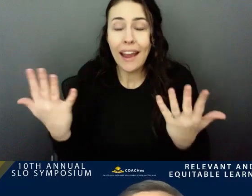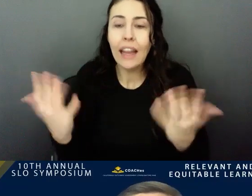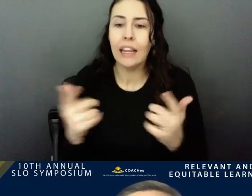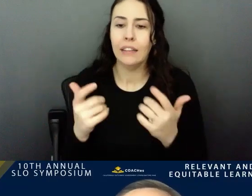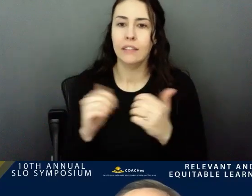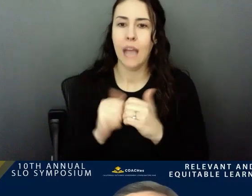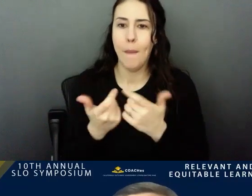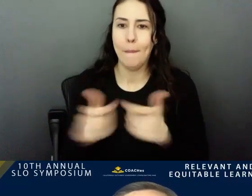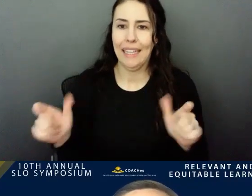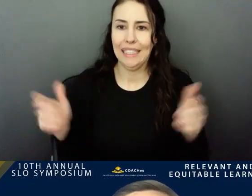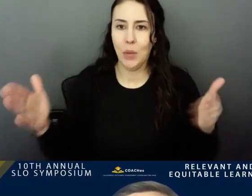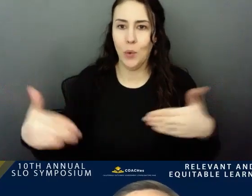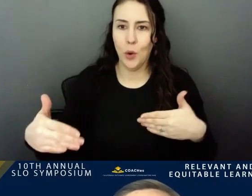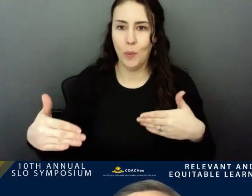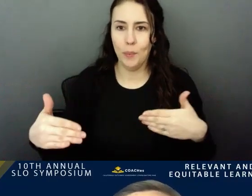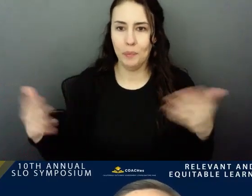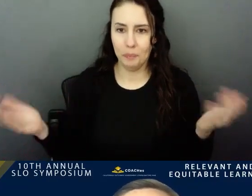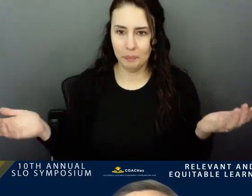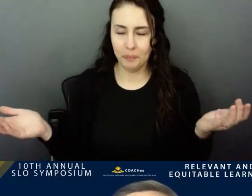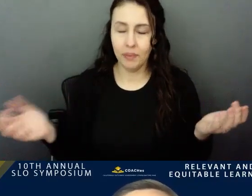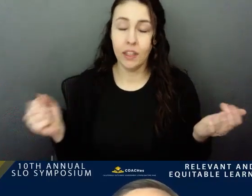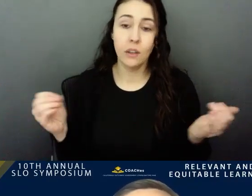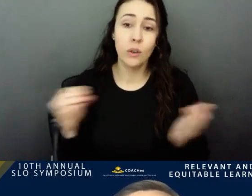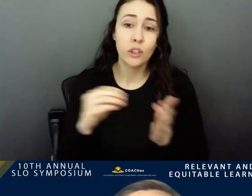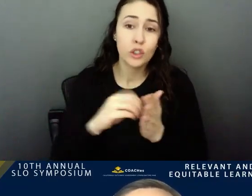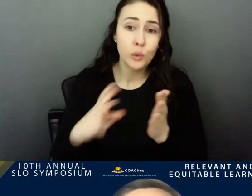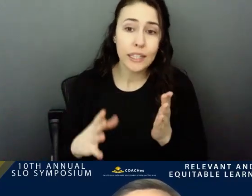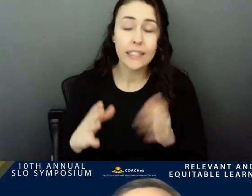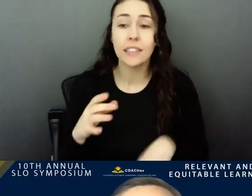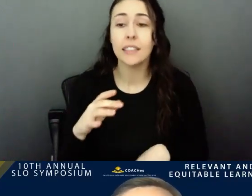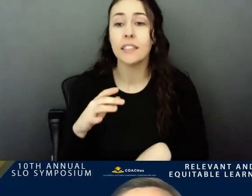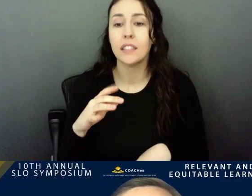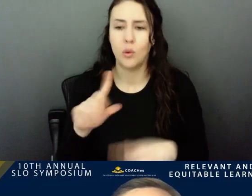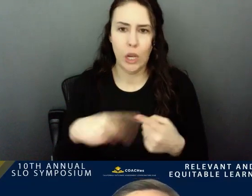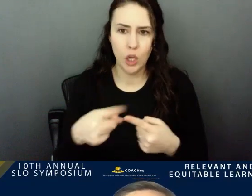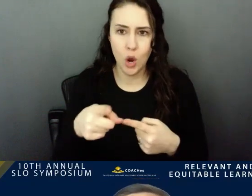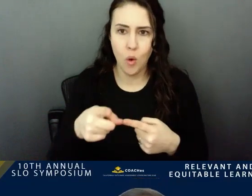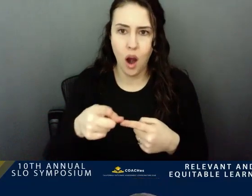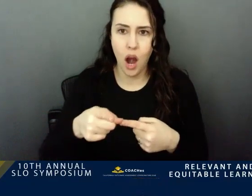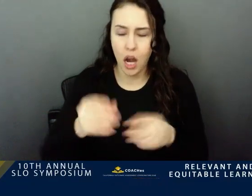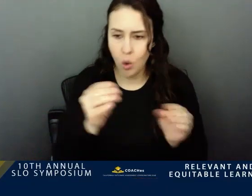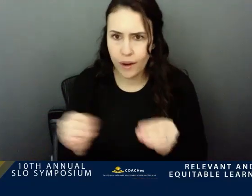how big is the room, you know? So students, certainly when you're organizing your,